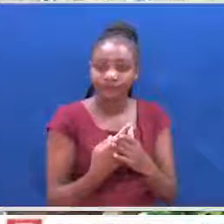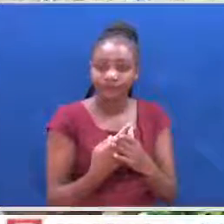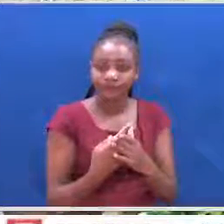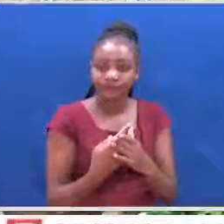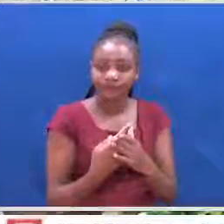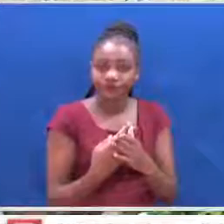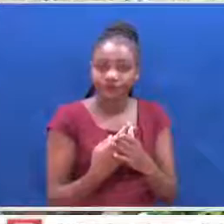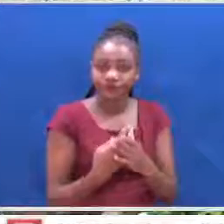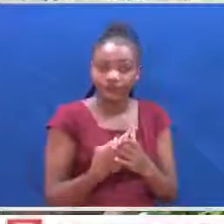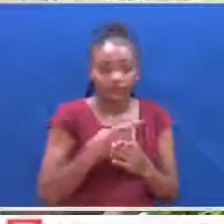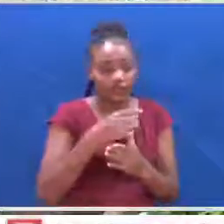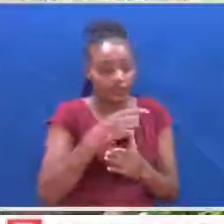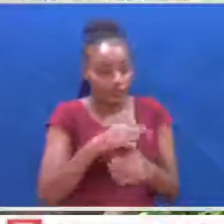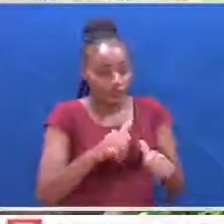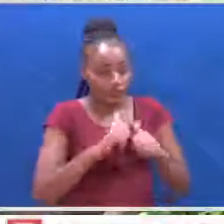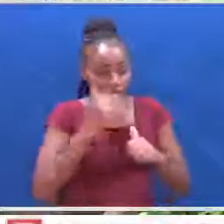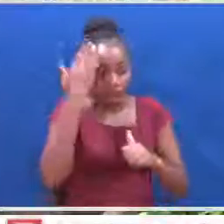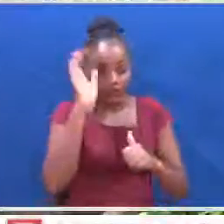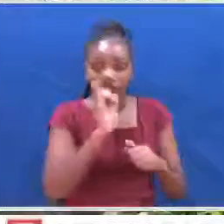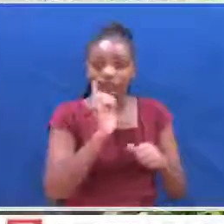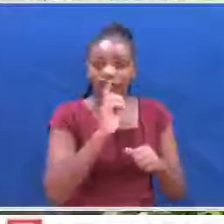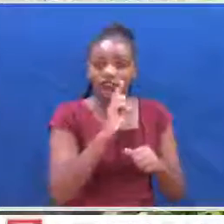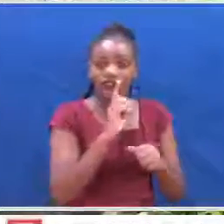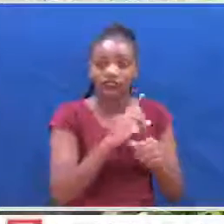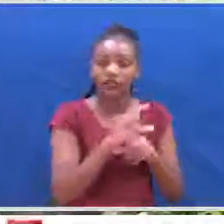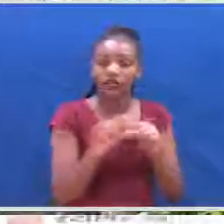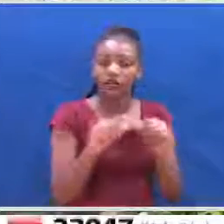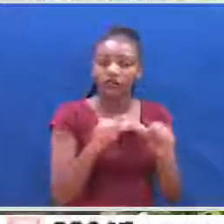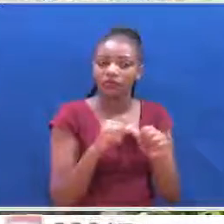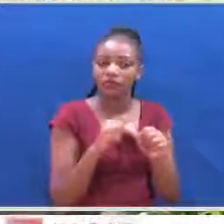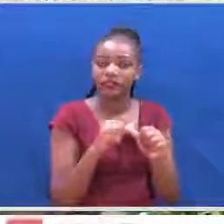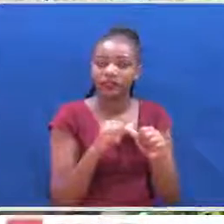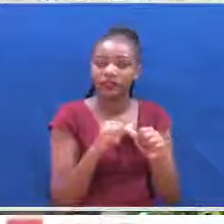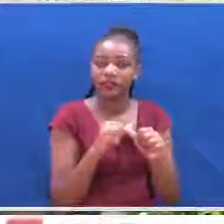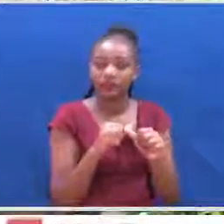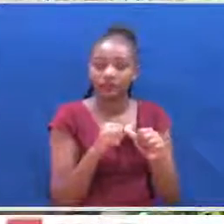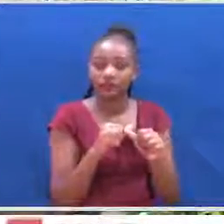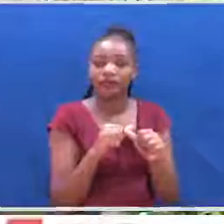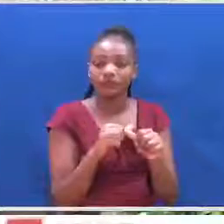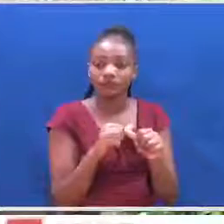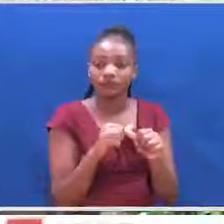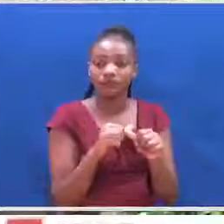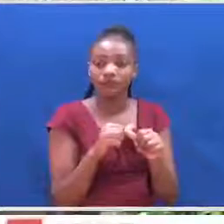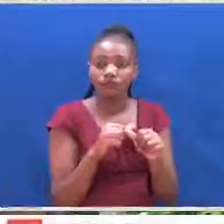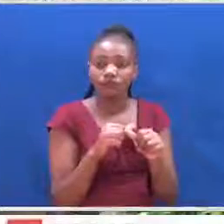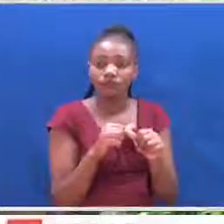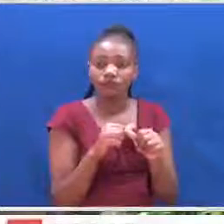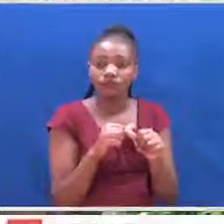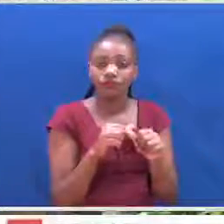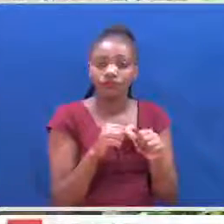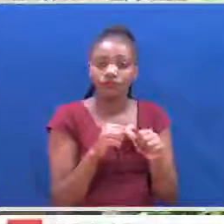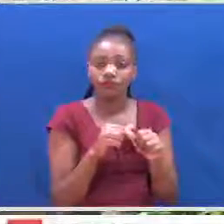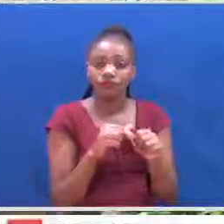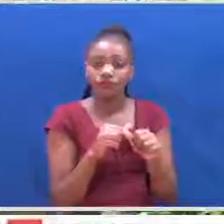they had noted quite a significant uh